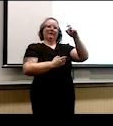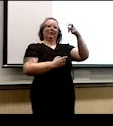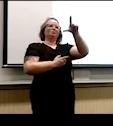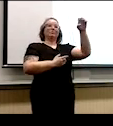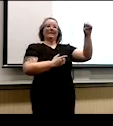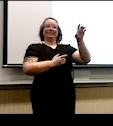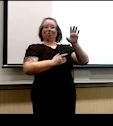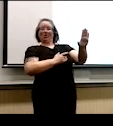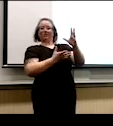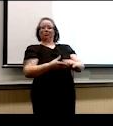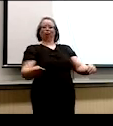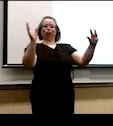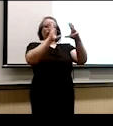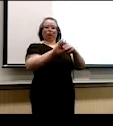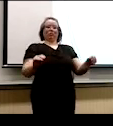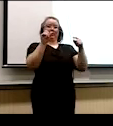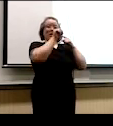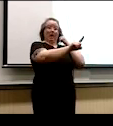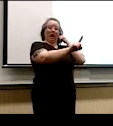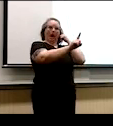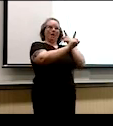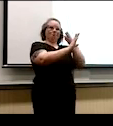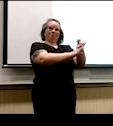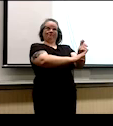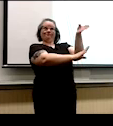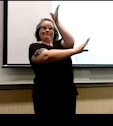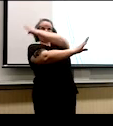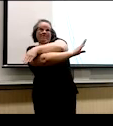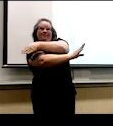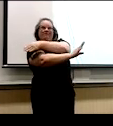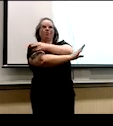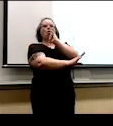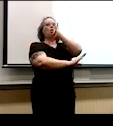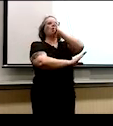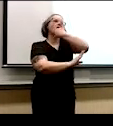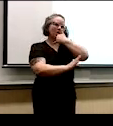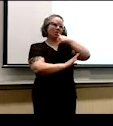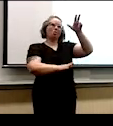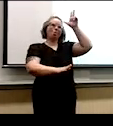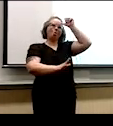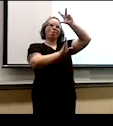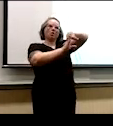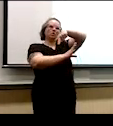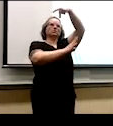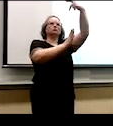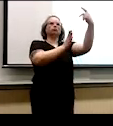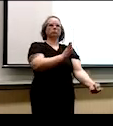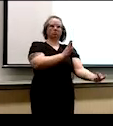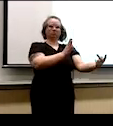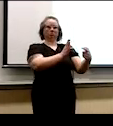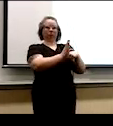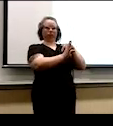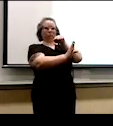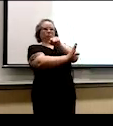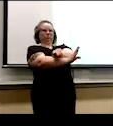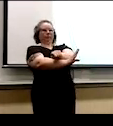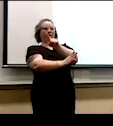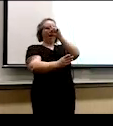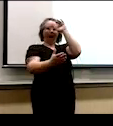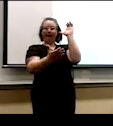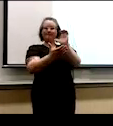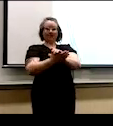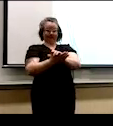that I'm quadriplegic, I have things that I enjoy in my life. I have my family, I have an